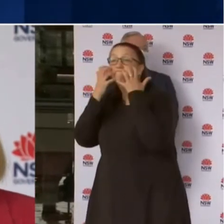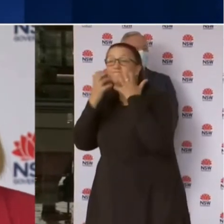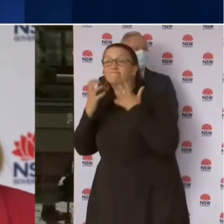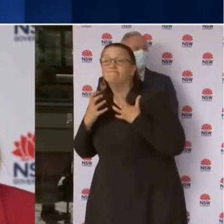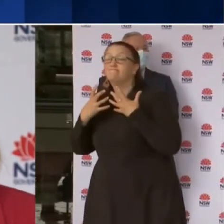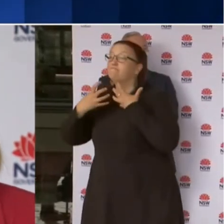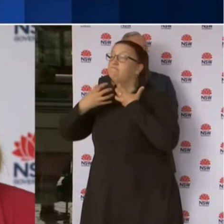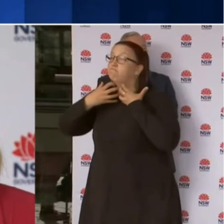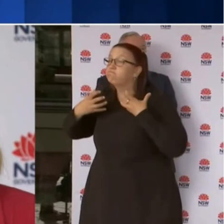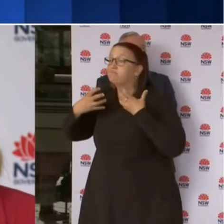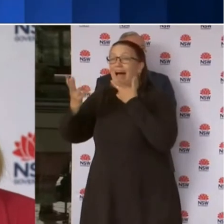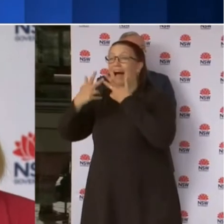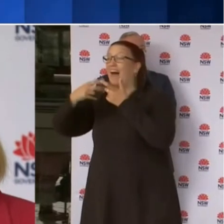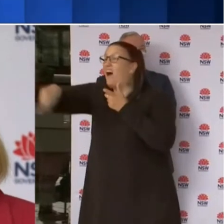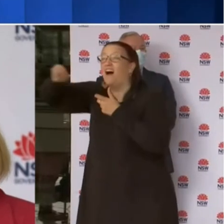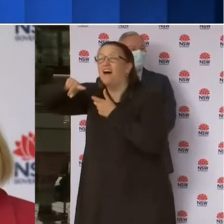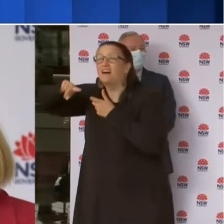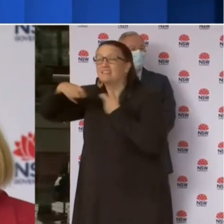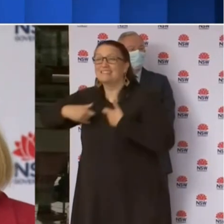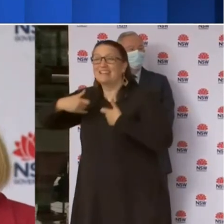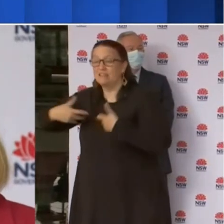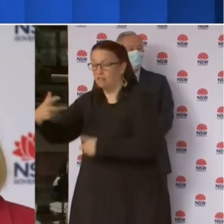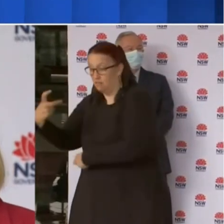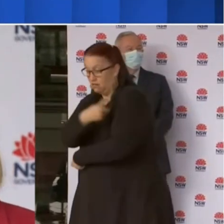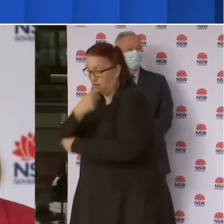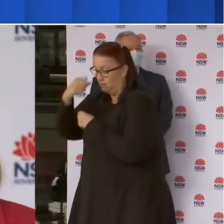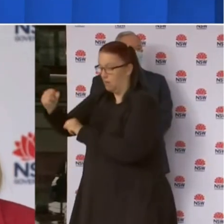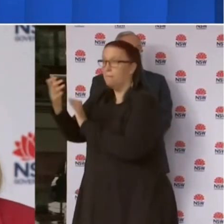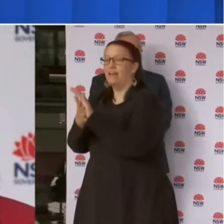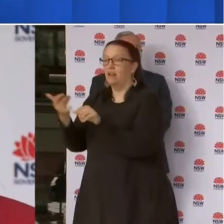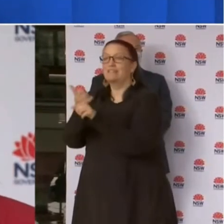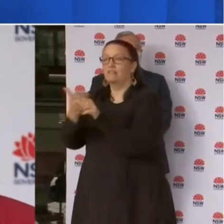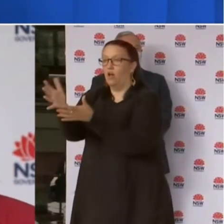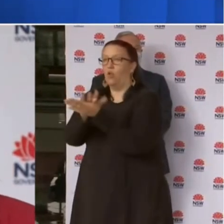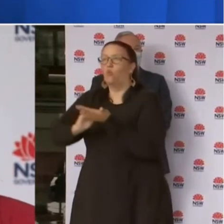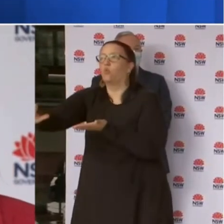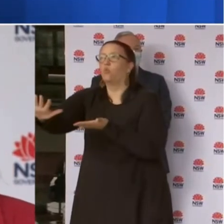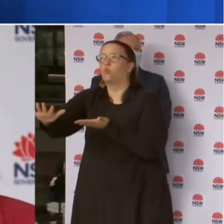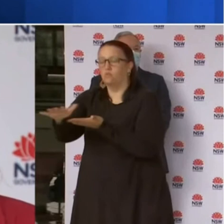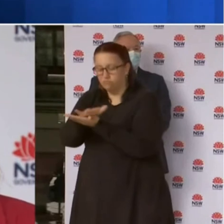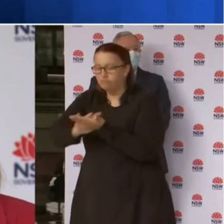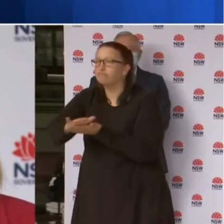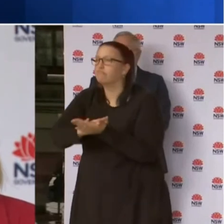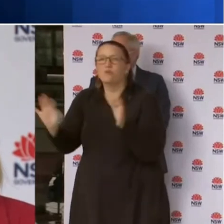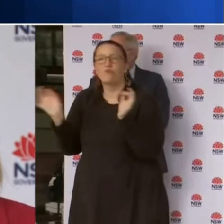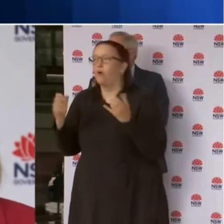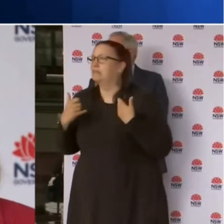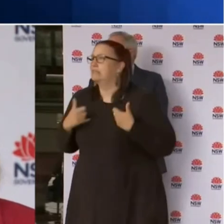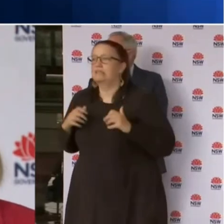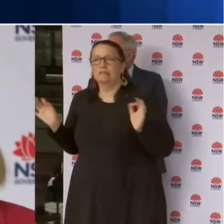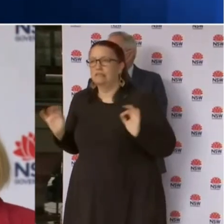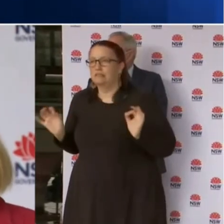doing with measles where we know that if we get 95% of the vaccinated population we can have these minor